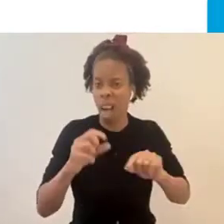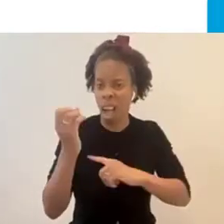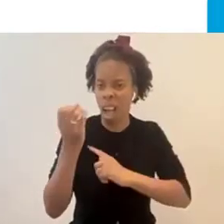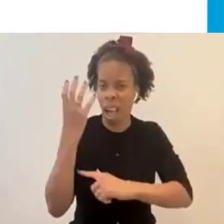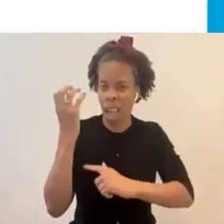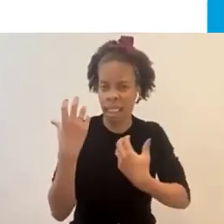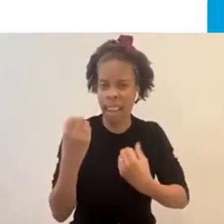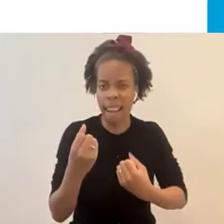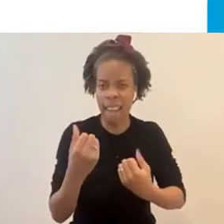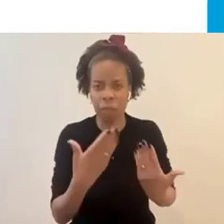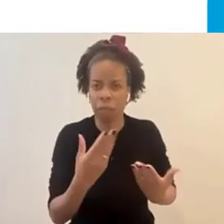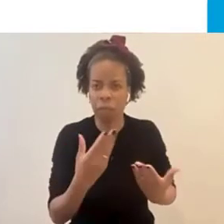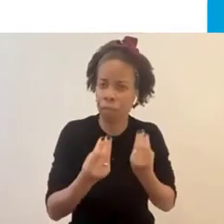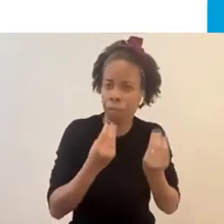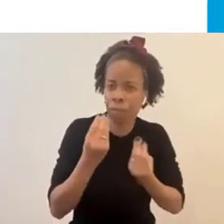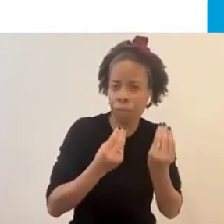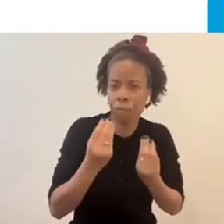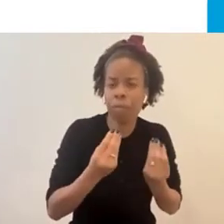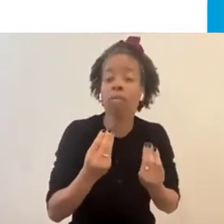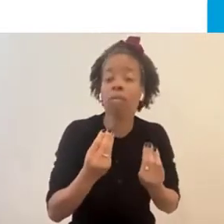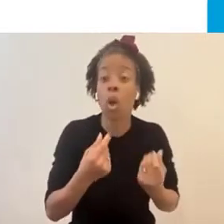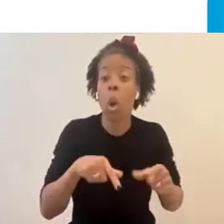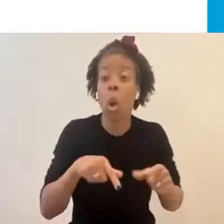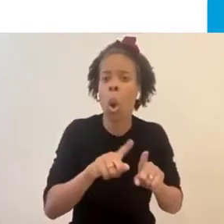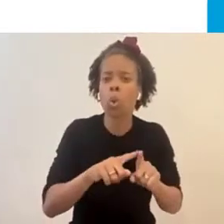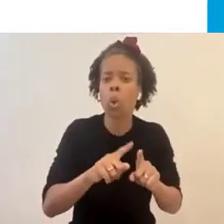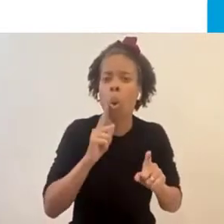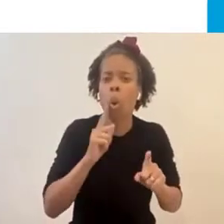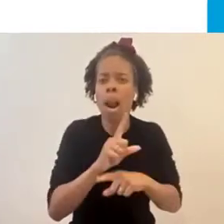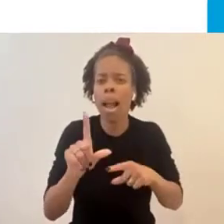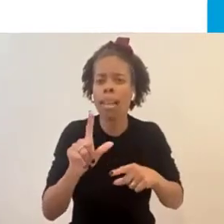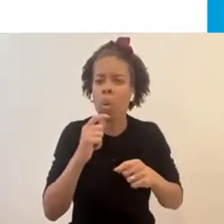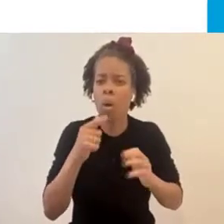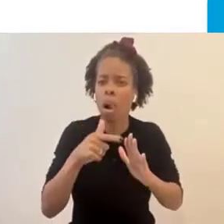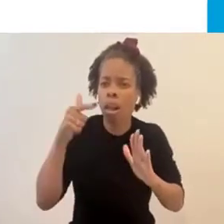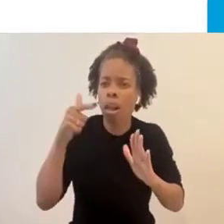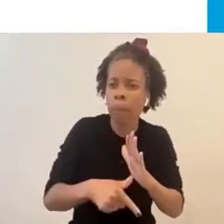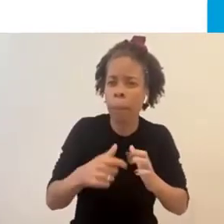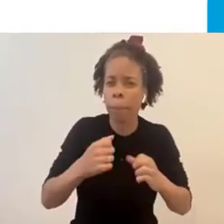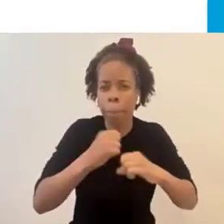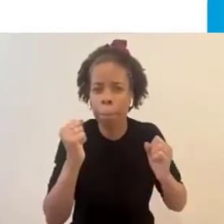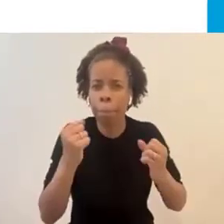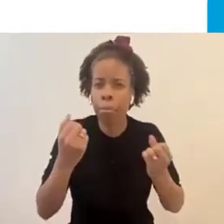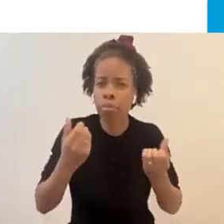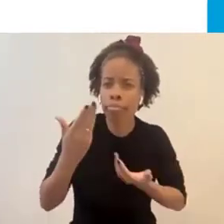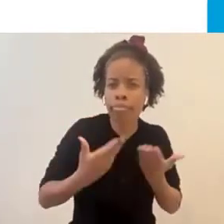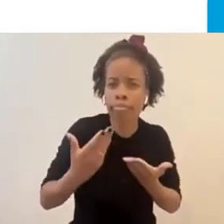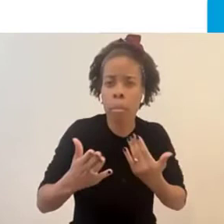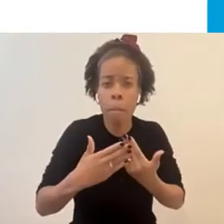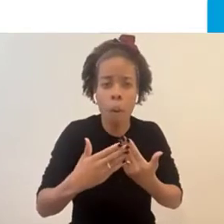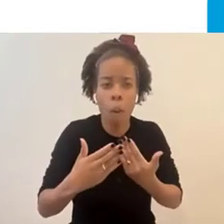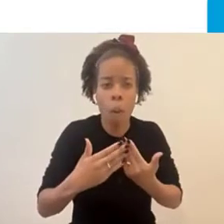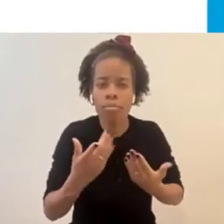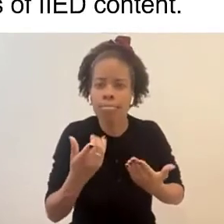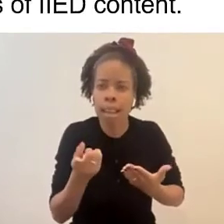can get into the nitty-gritty of the conversation. If you could go to the next slide, please, Juliet.